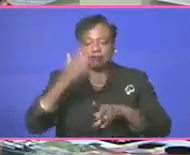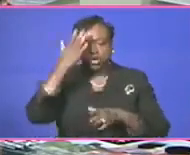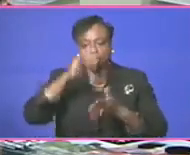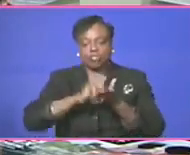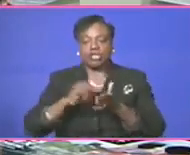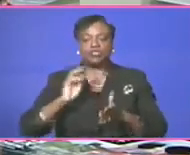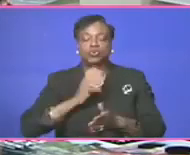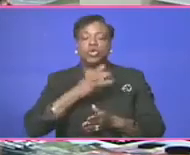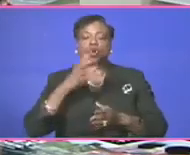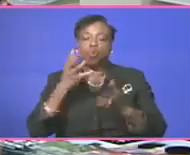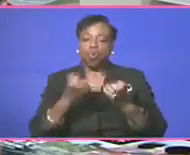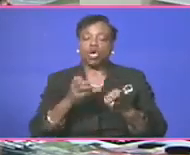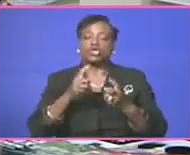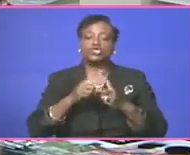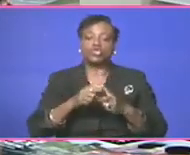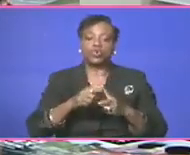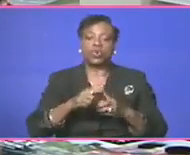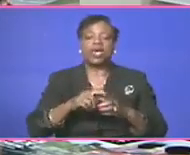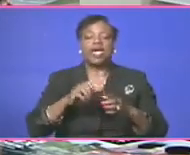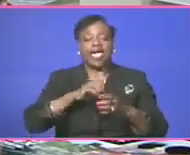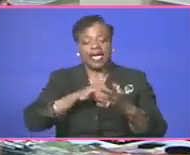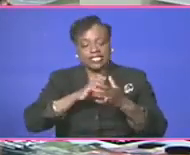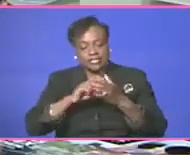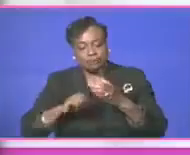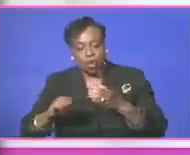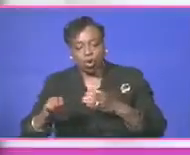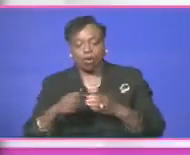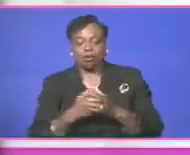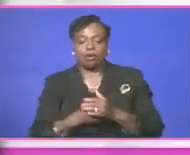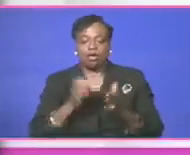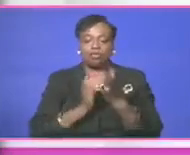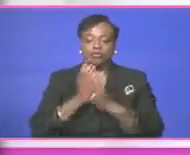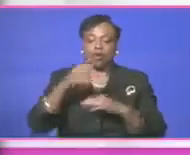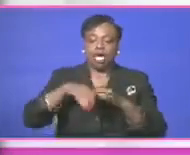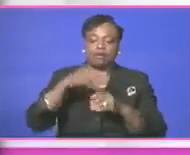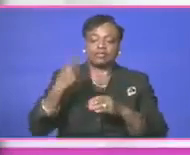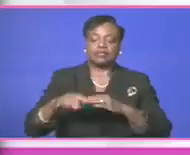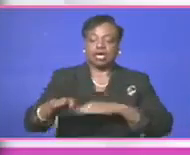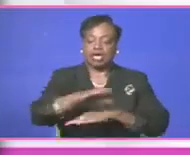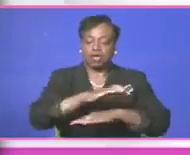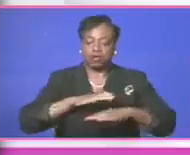and export, give our products and services to the Caribbean. Clint Watson, ZNS Network News.